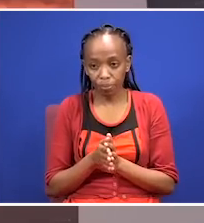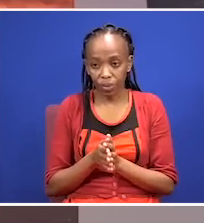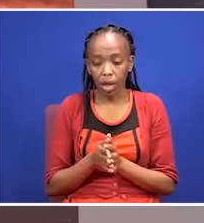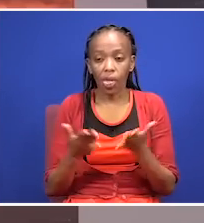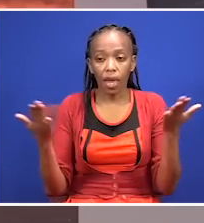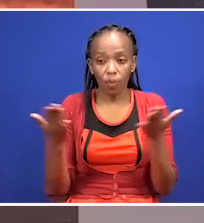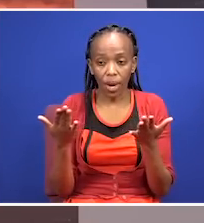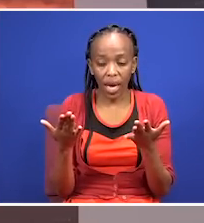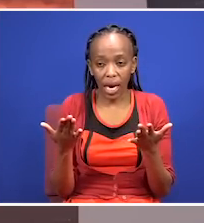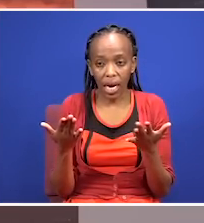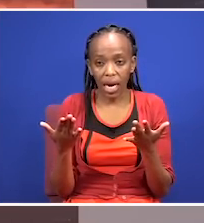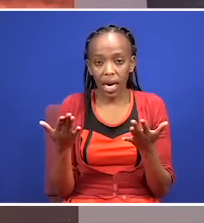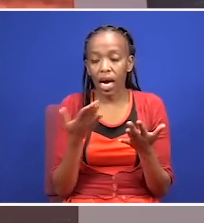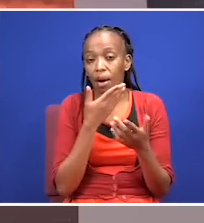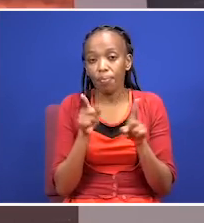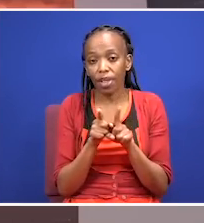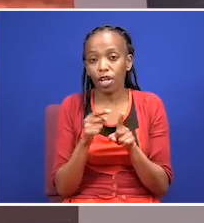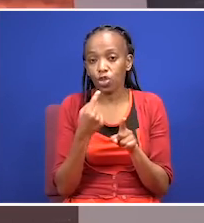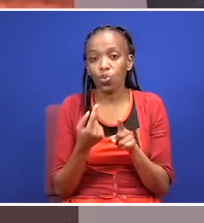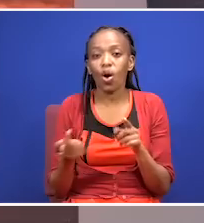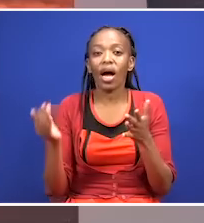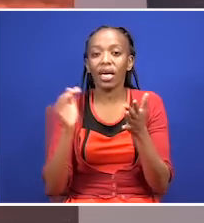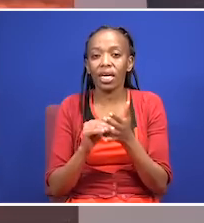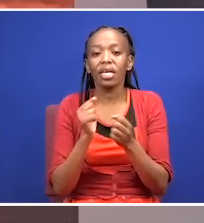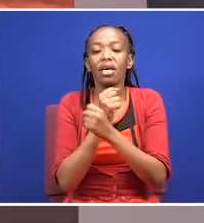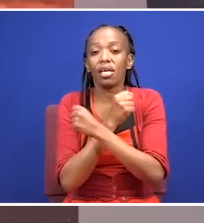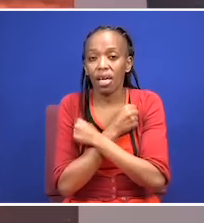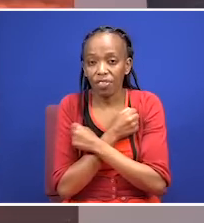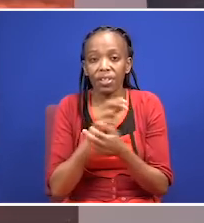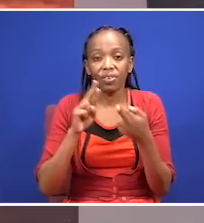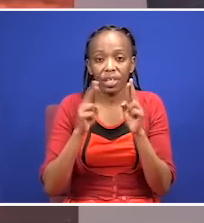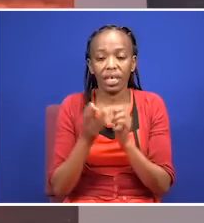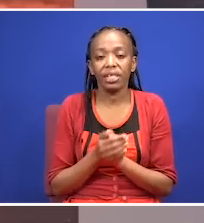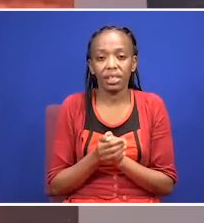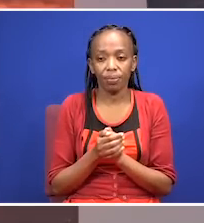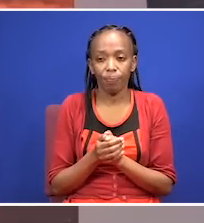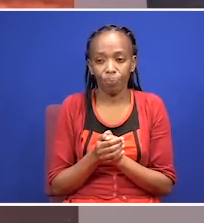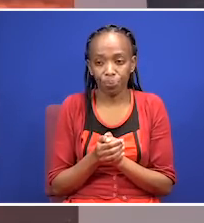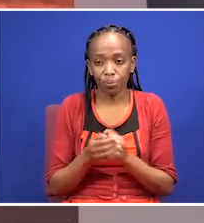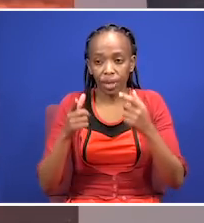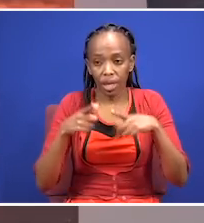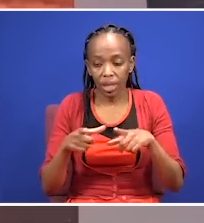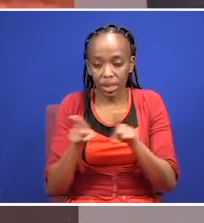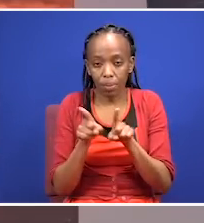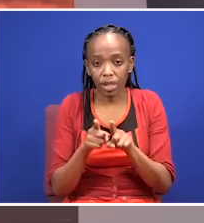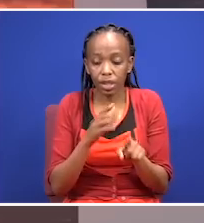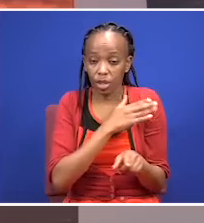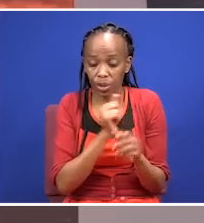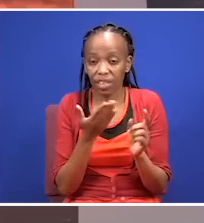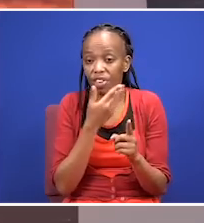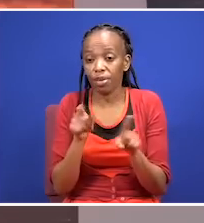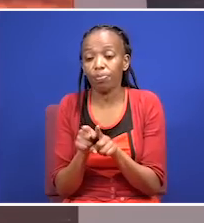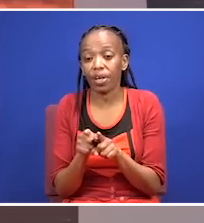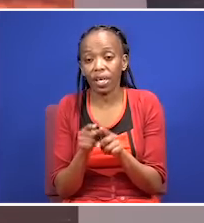and where as brethren you can again lovingly relate like joseph and his